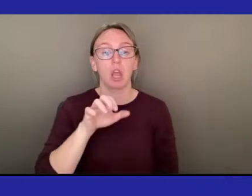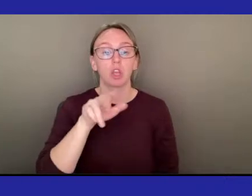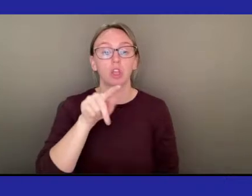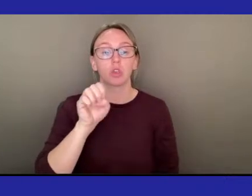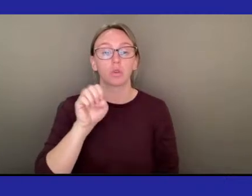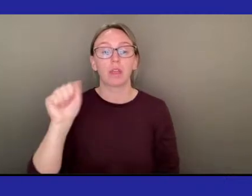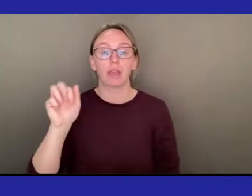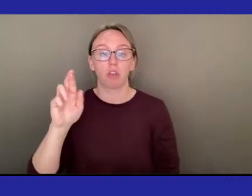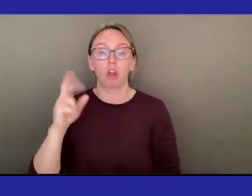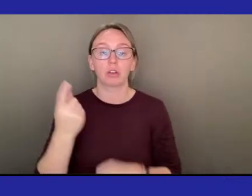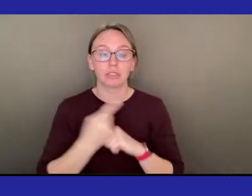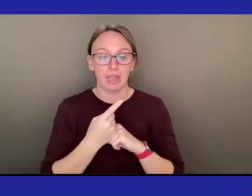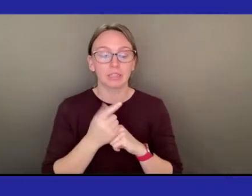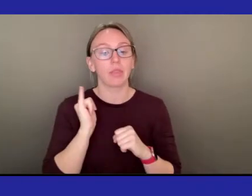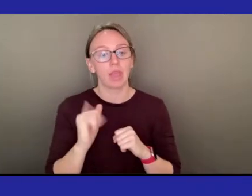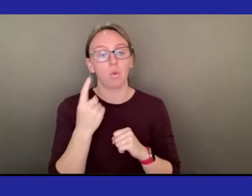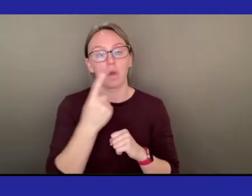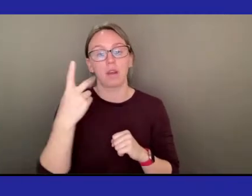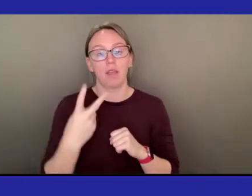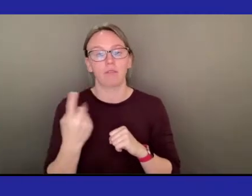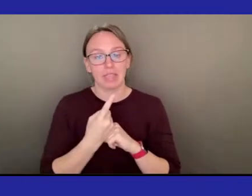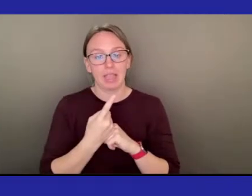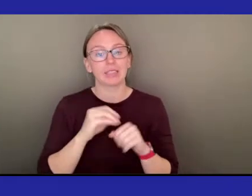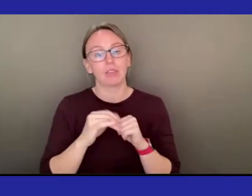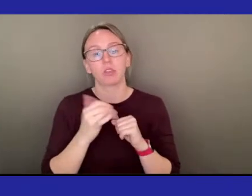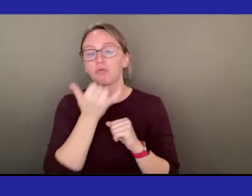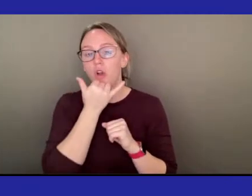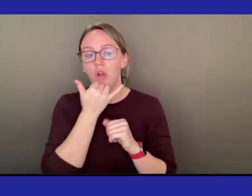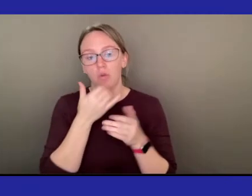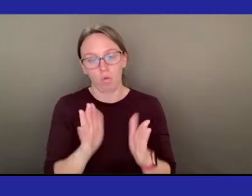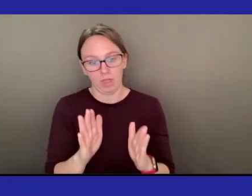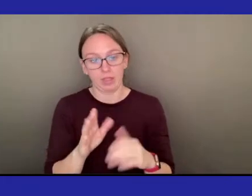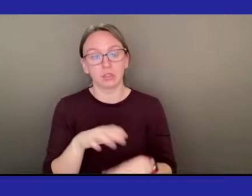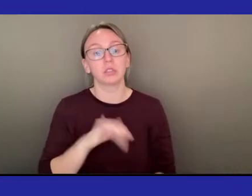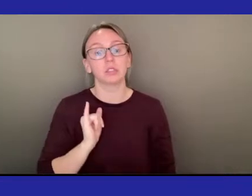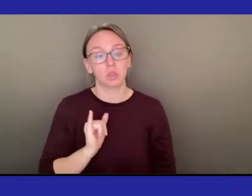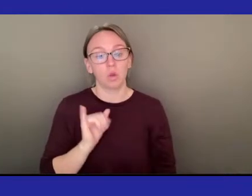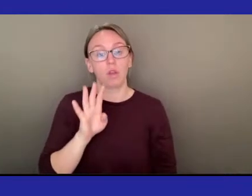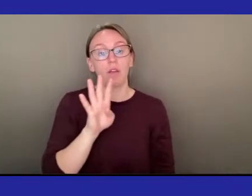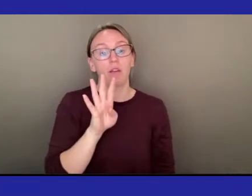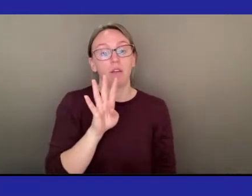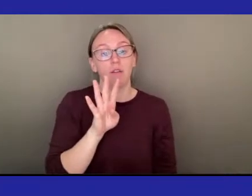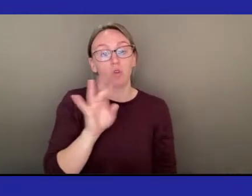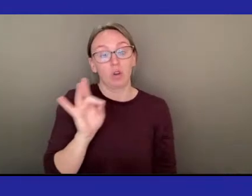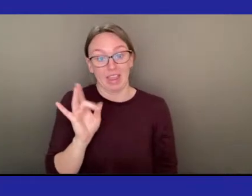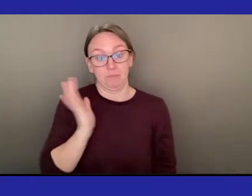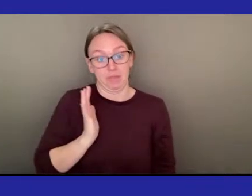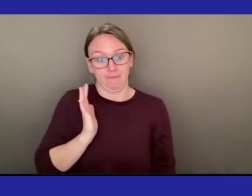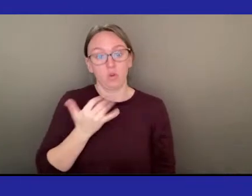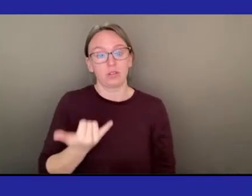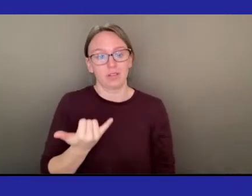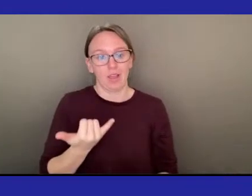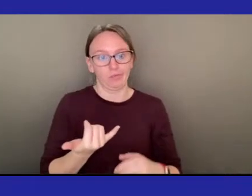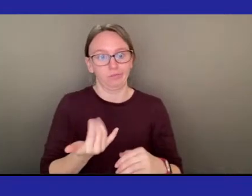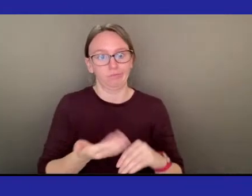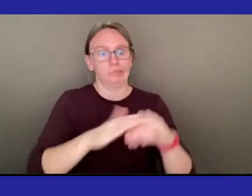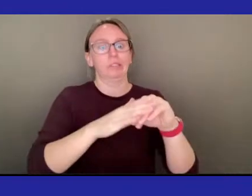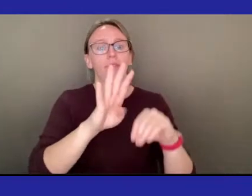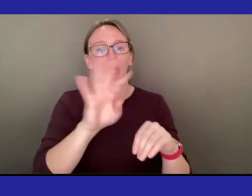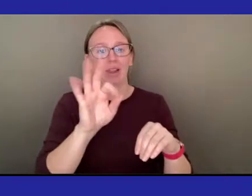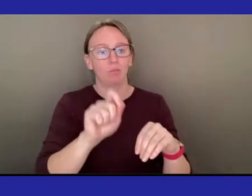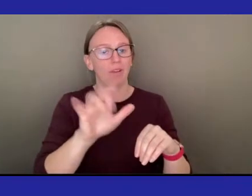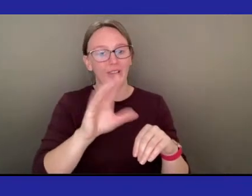days in the wrong direction from 48 to 49.5. Still just below the target of 50 days